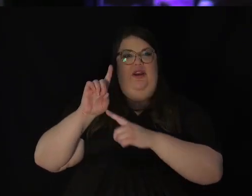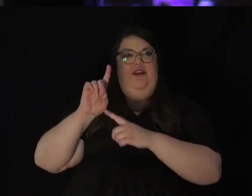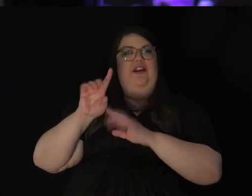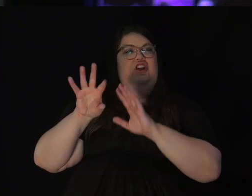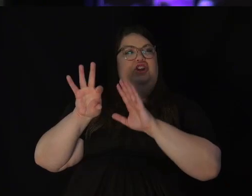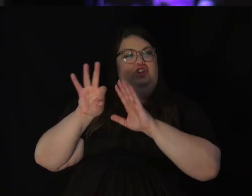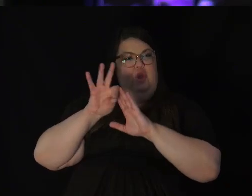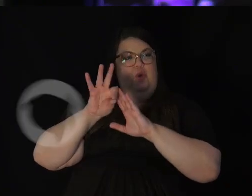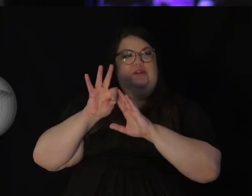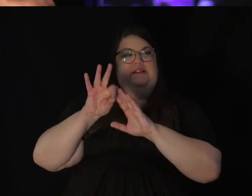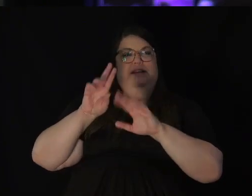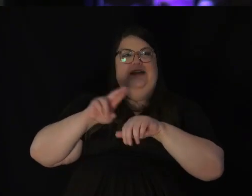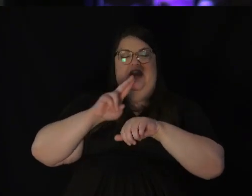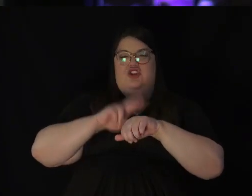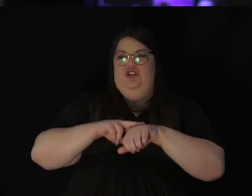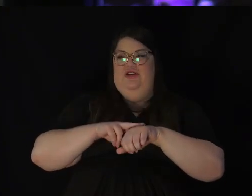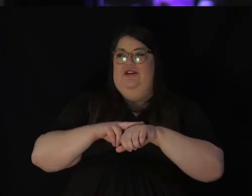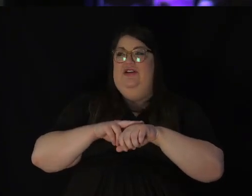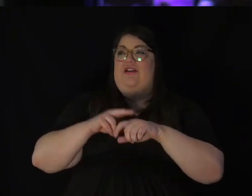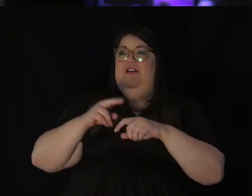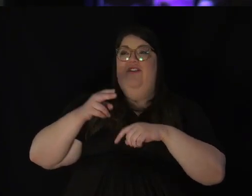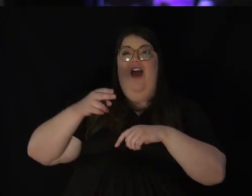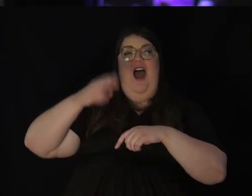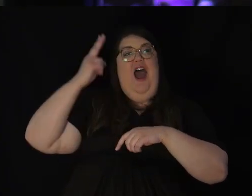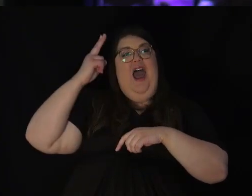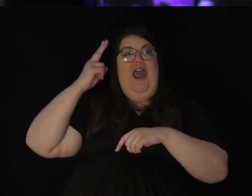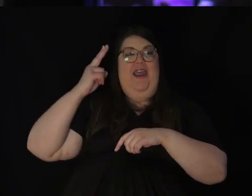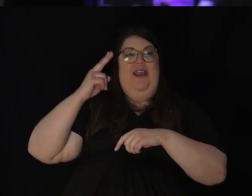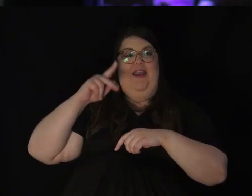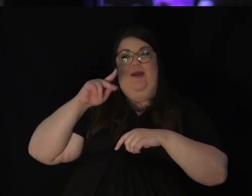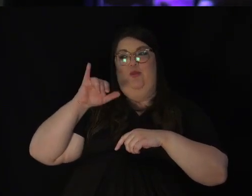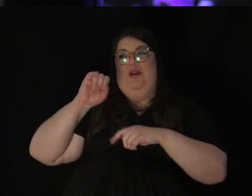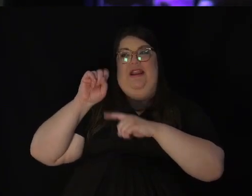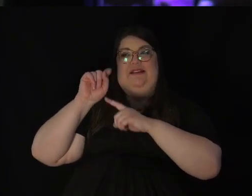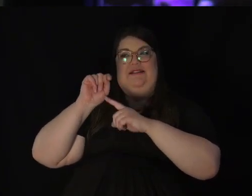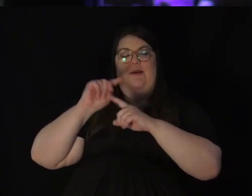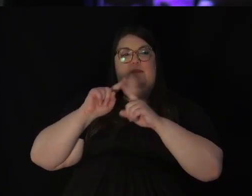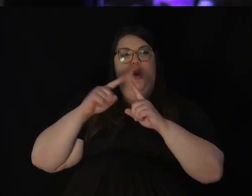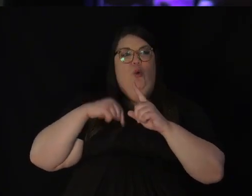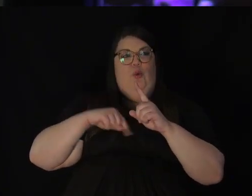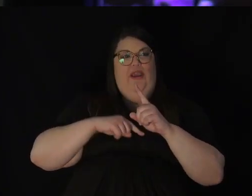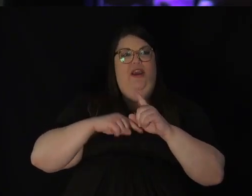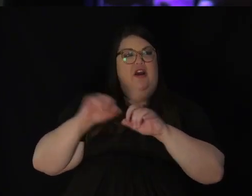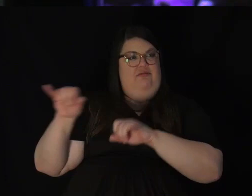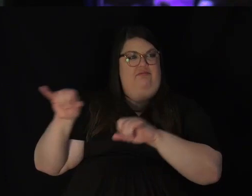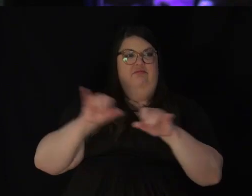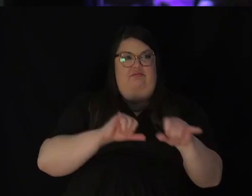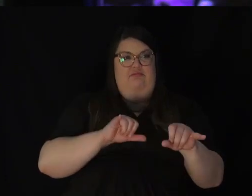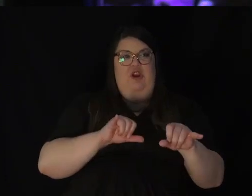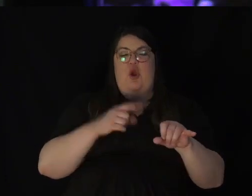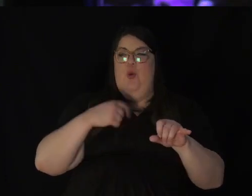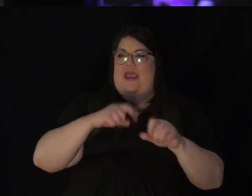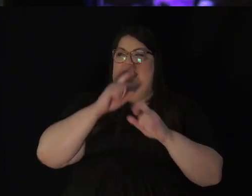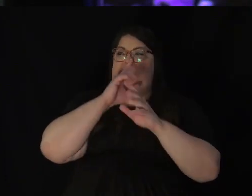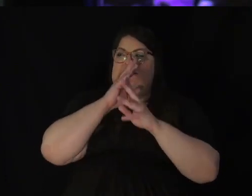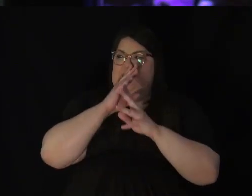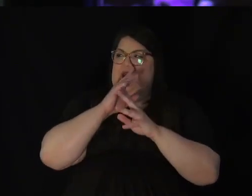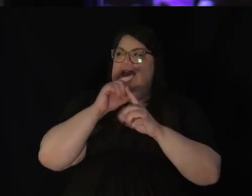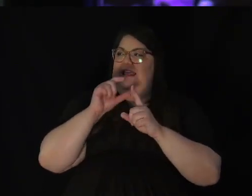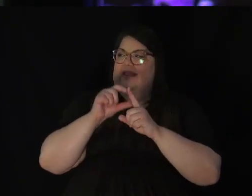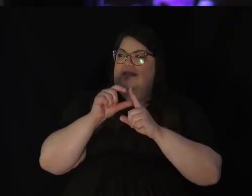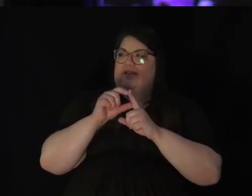have a high priest, but we too are in the royal priesthood. And we can speak